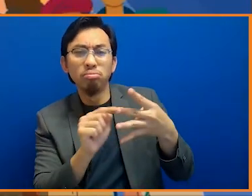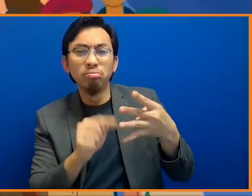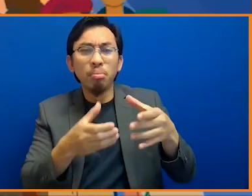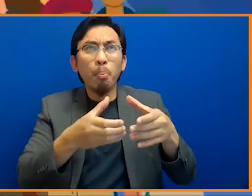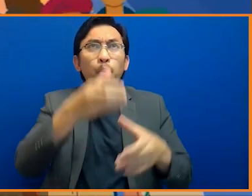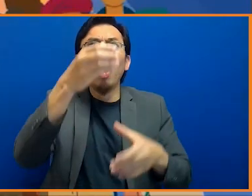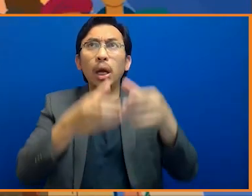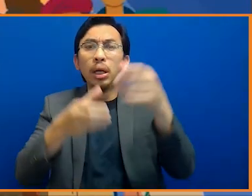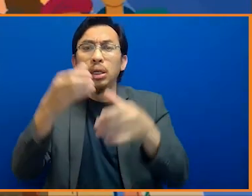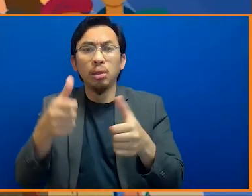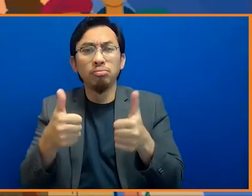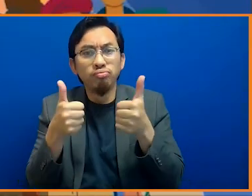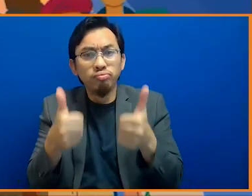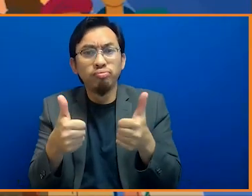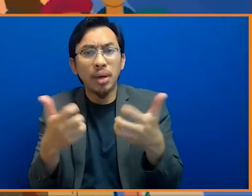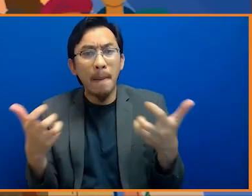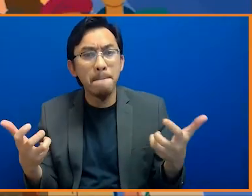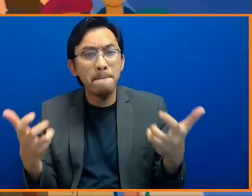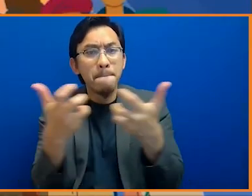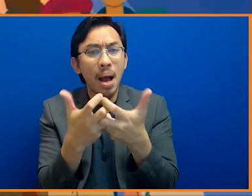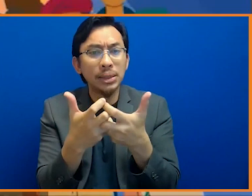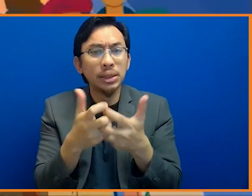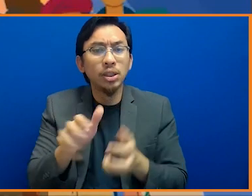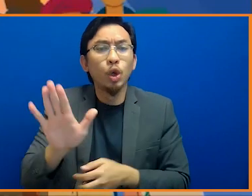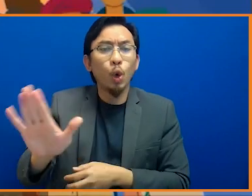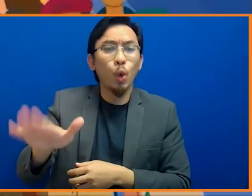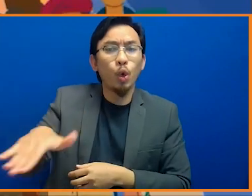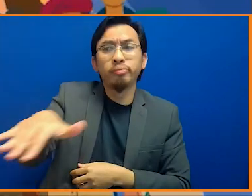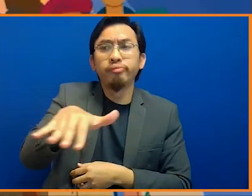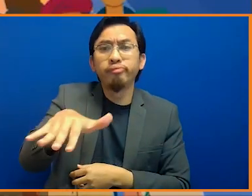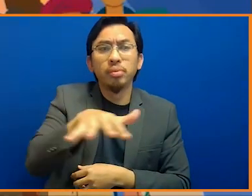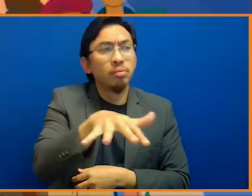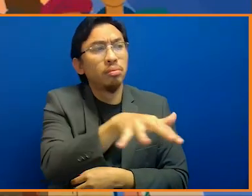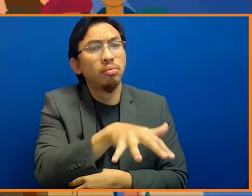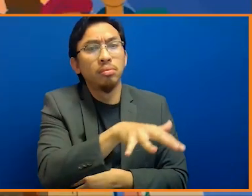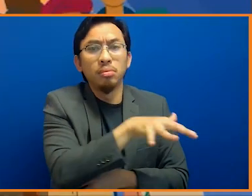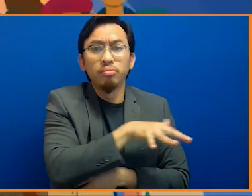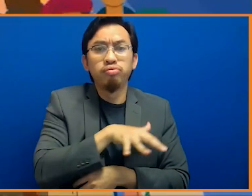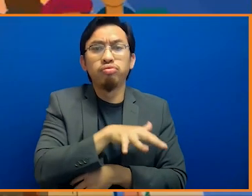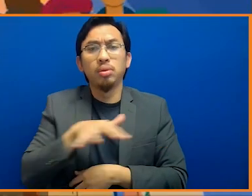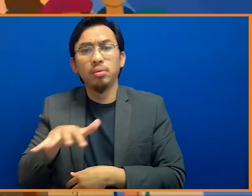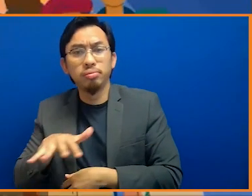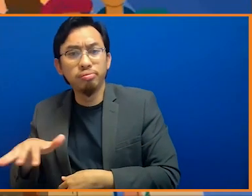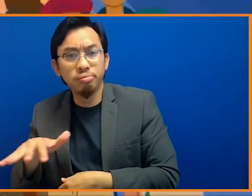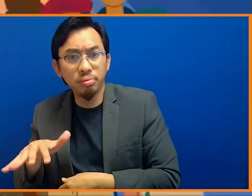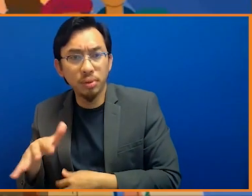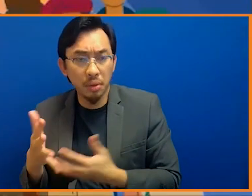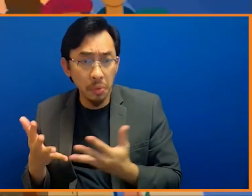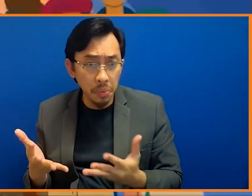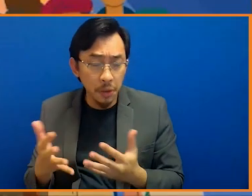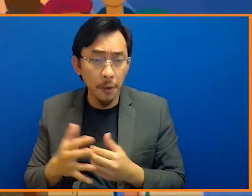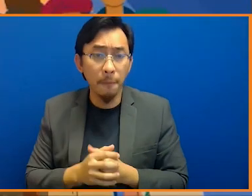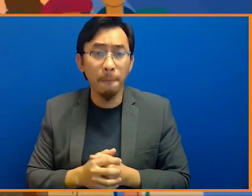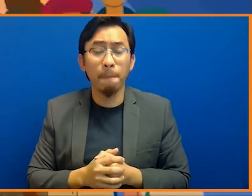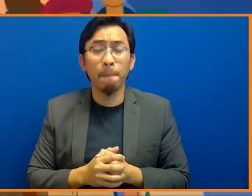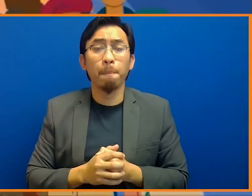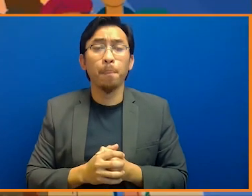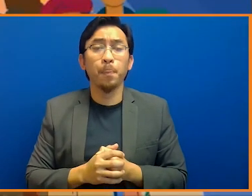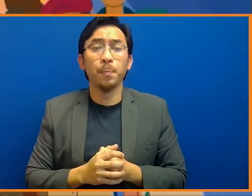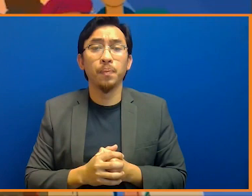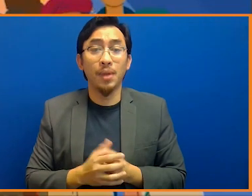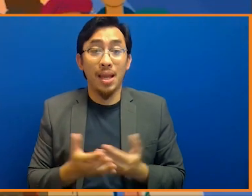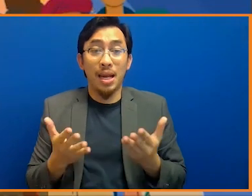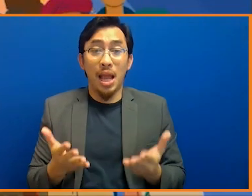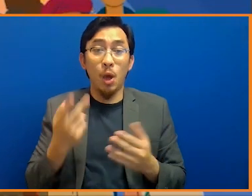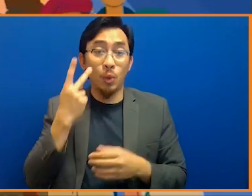that's suitable for your area to be function as escape building? Now,